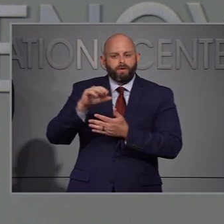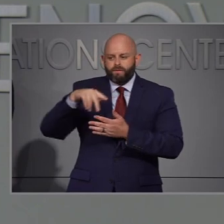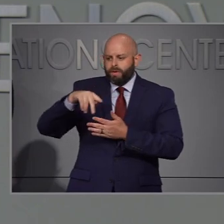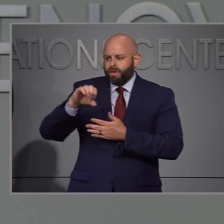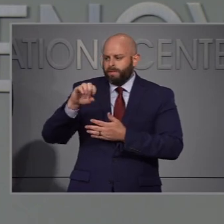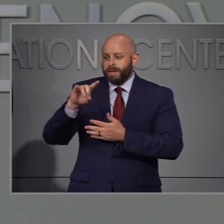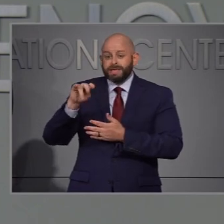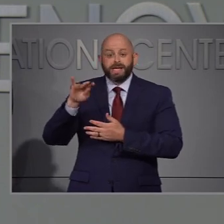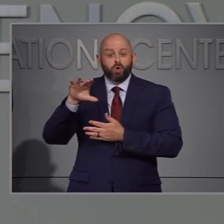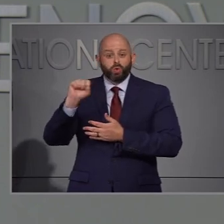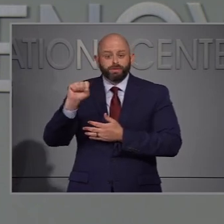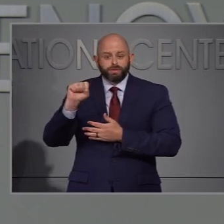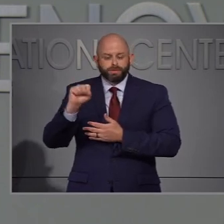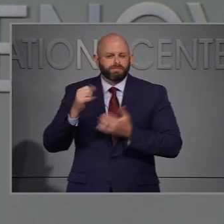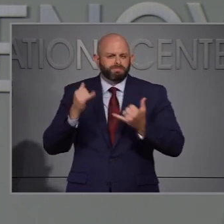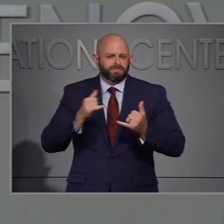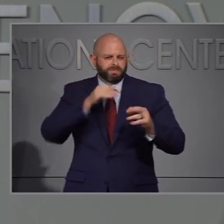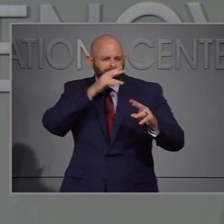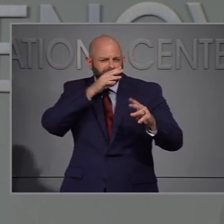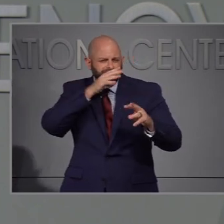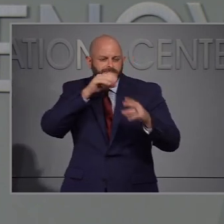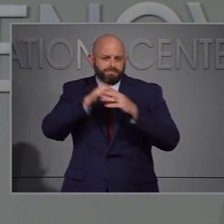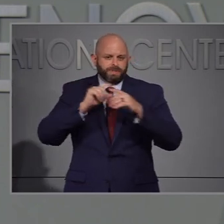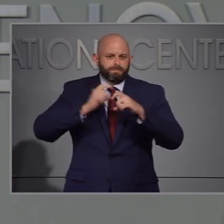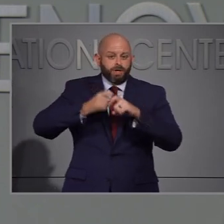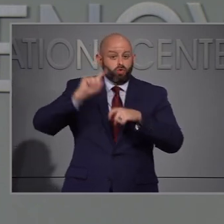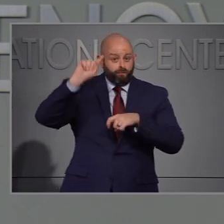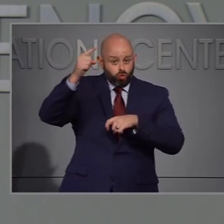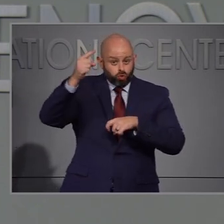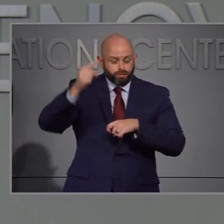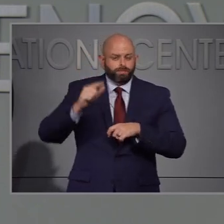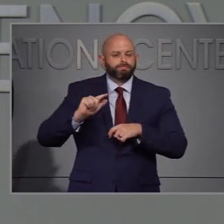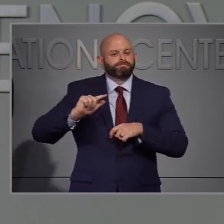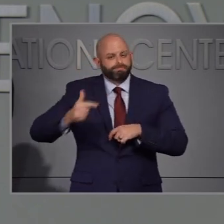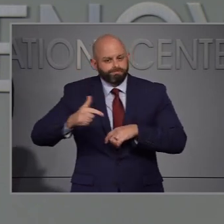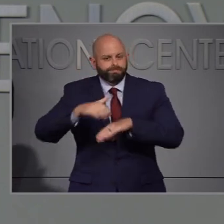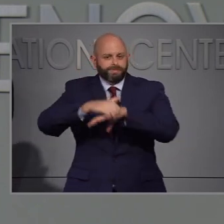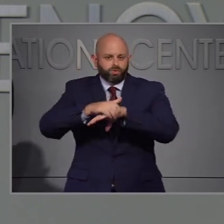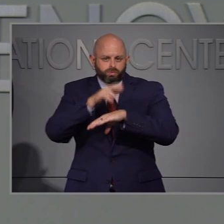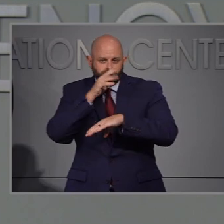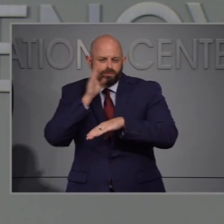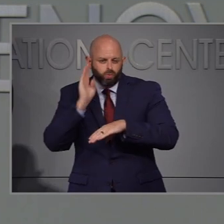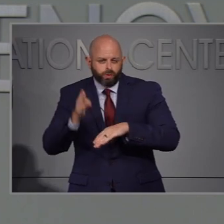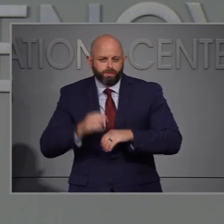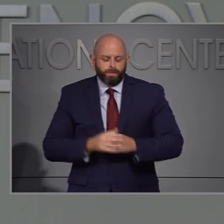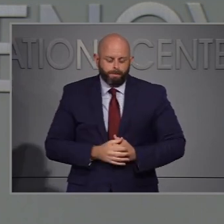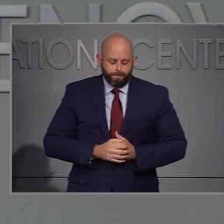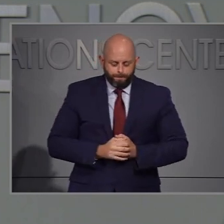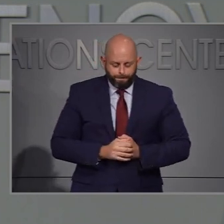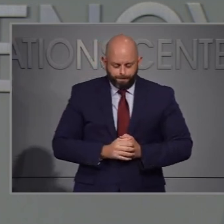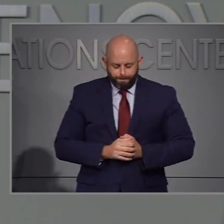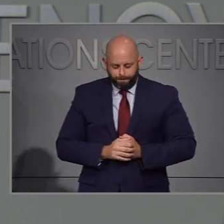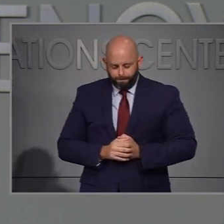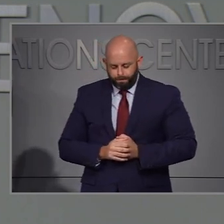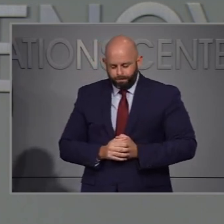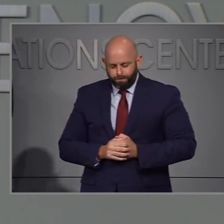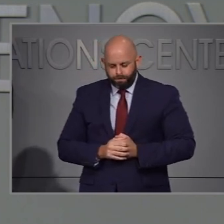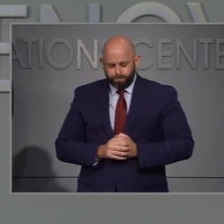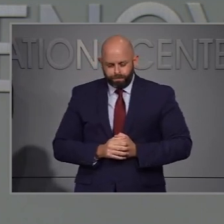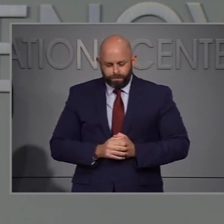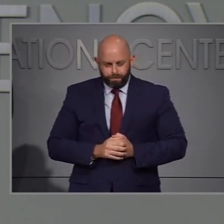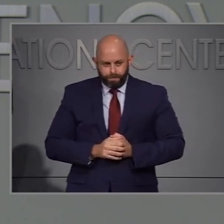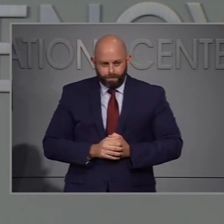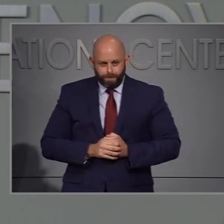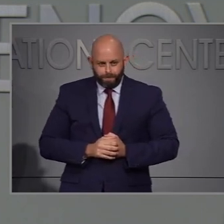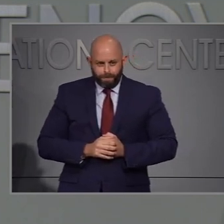Raleigh. Para los niños de edad escolar, la mejor opción para aprender es asistir a la